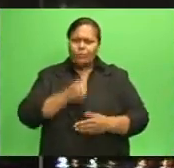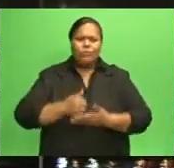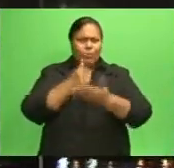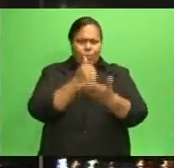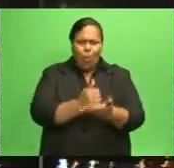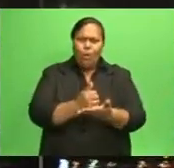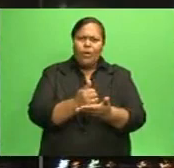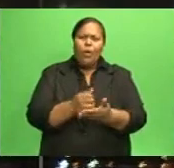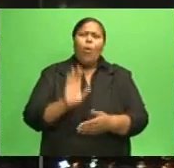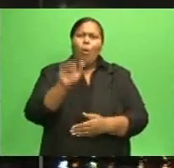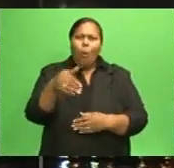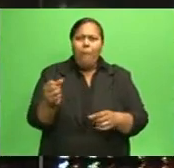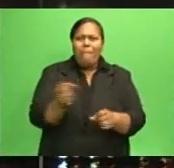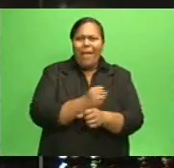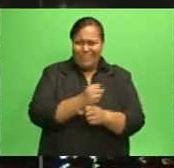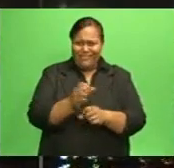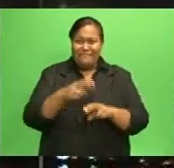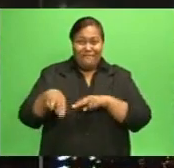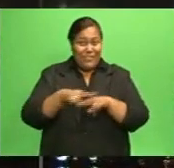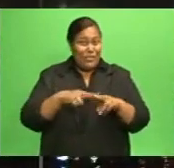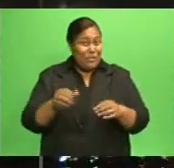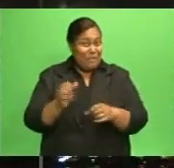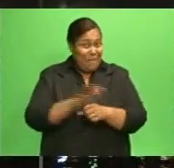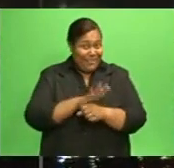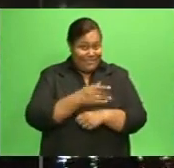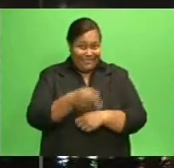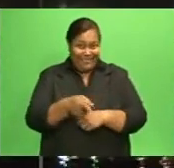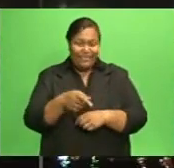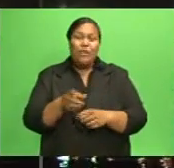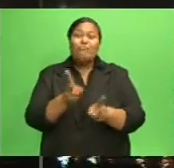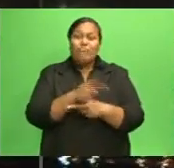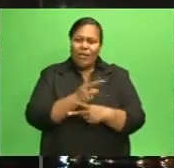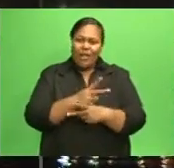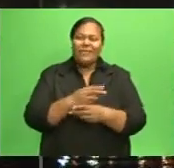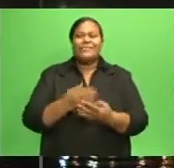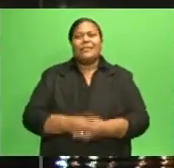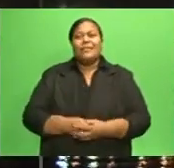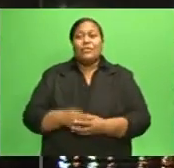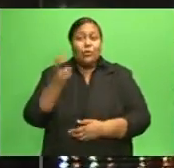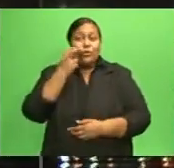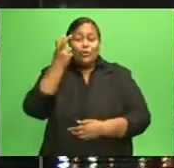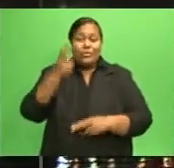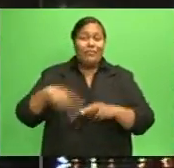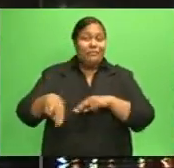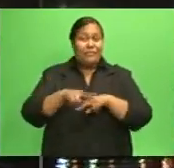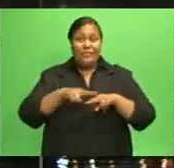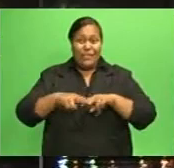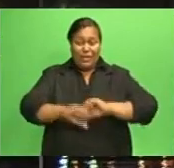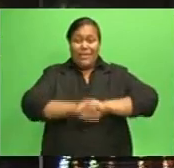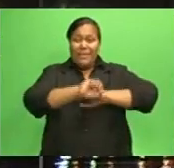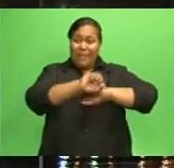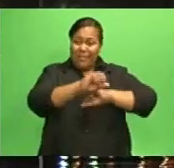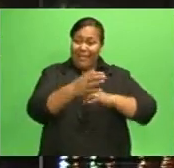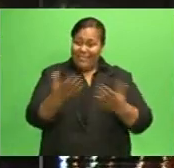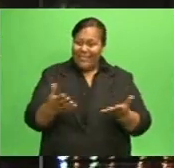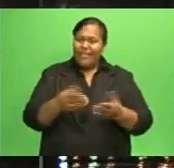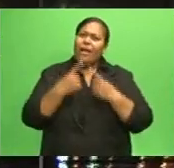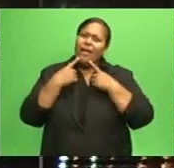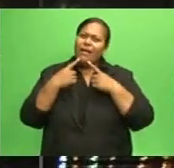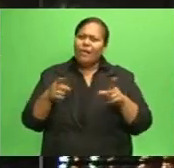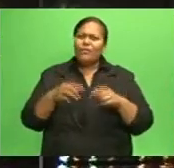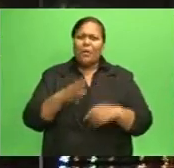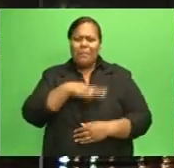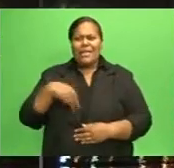products during this difficult period. Speaking during Tourism Fiji's Love Our Local campaign at the Nadi Town Night Market, Minister